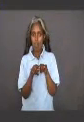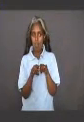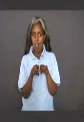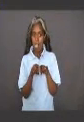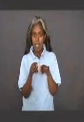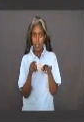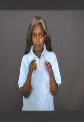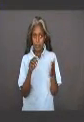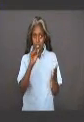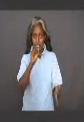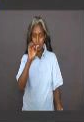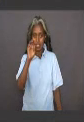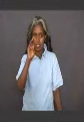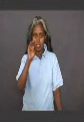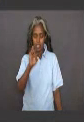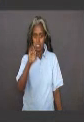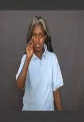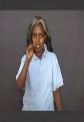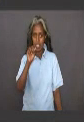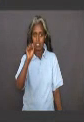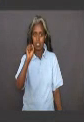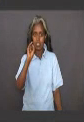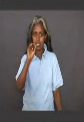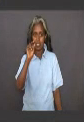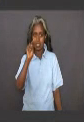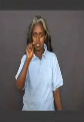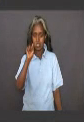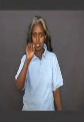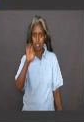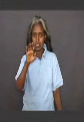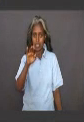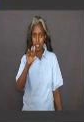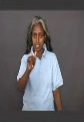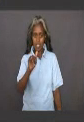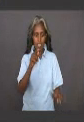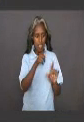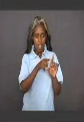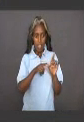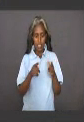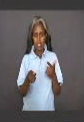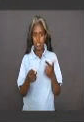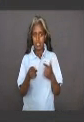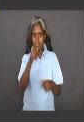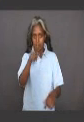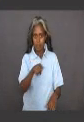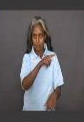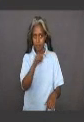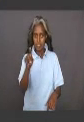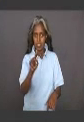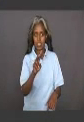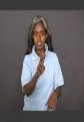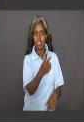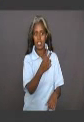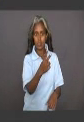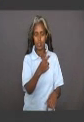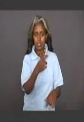Since the angle is in the second quadrant, the sine opposite side